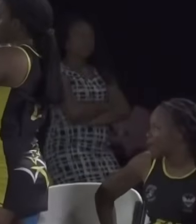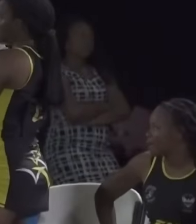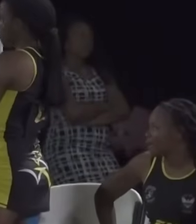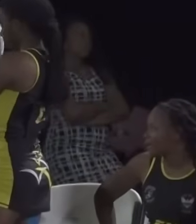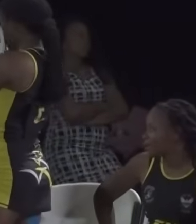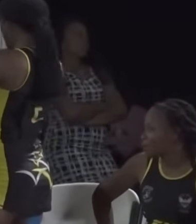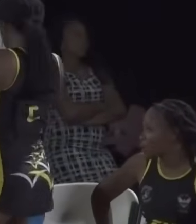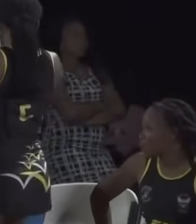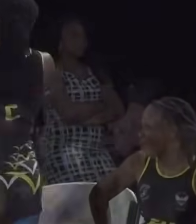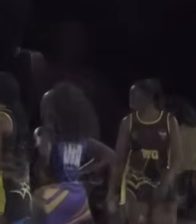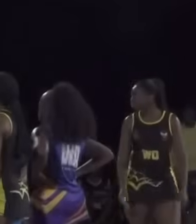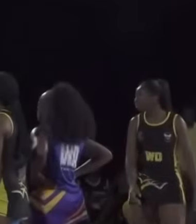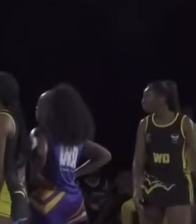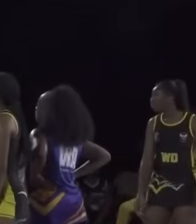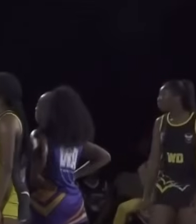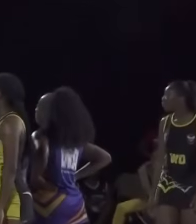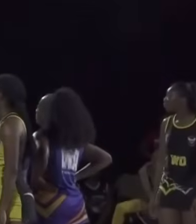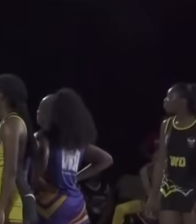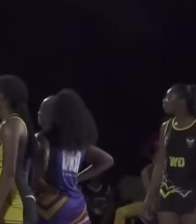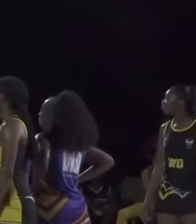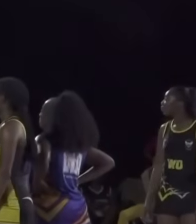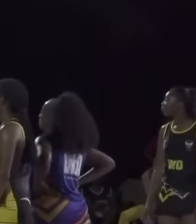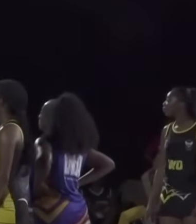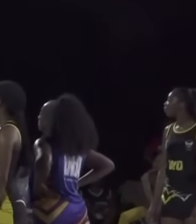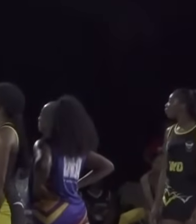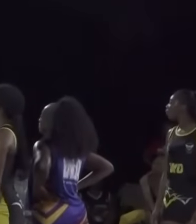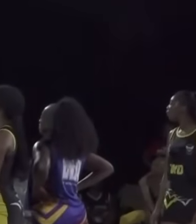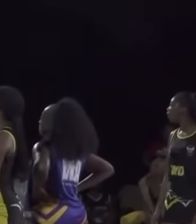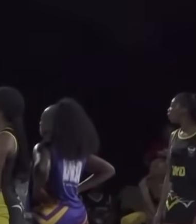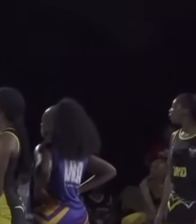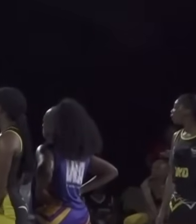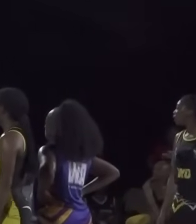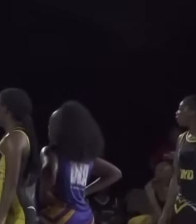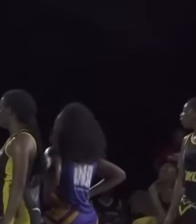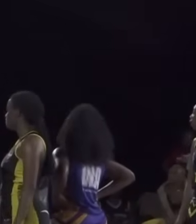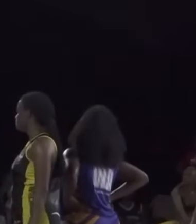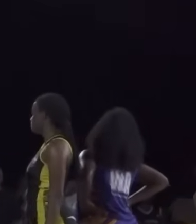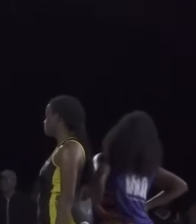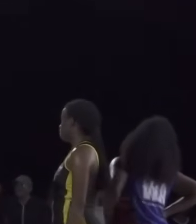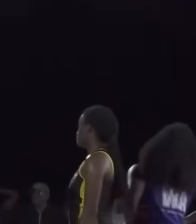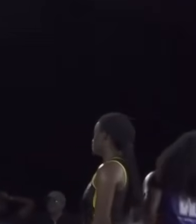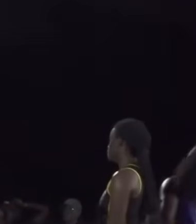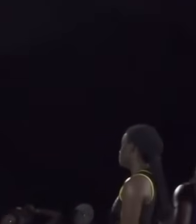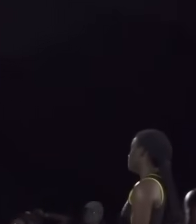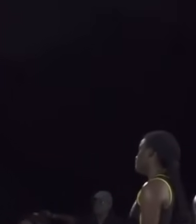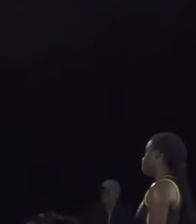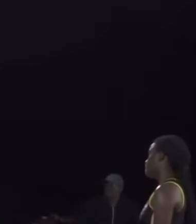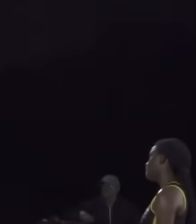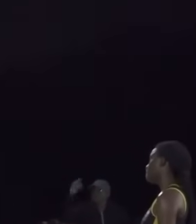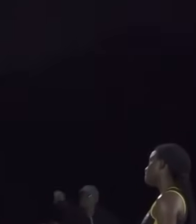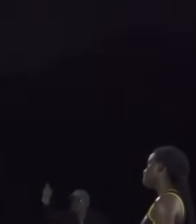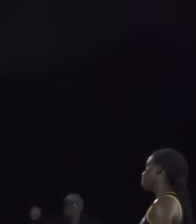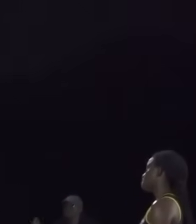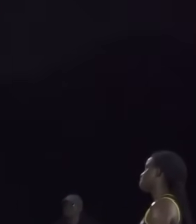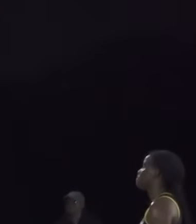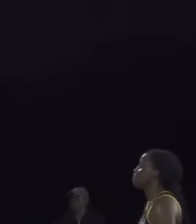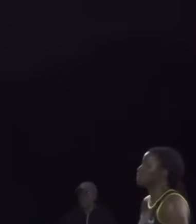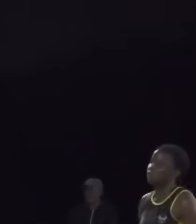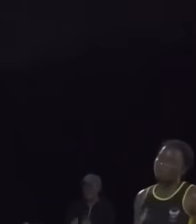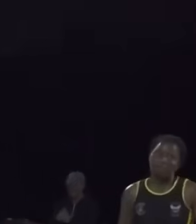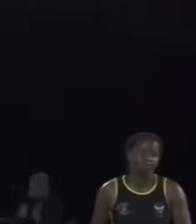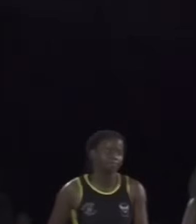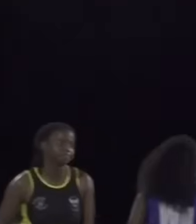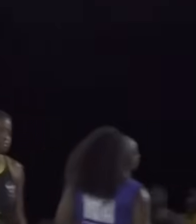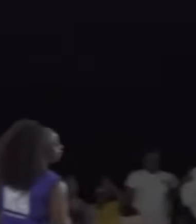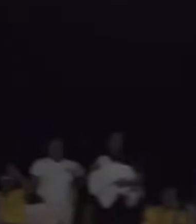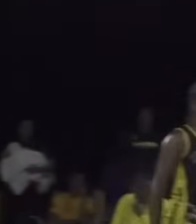to unfold. 3 minutes left on the clock, the score level at 40-all. Tension in the air, and Agard